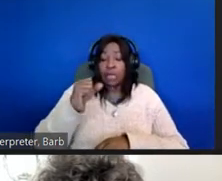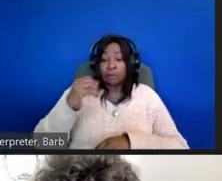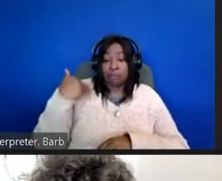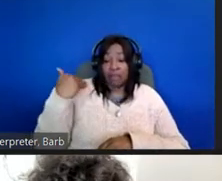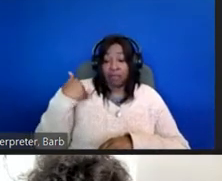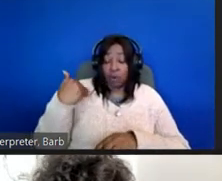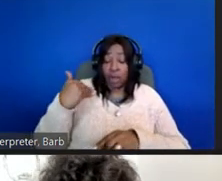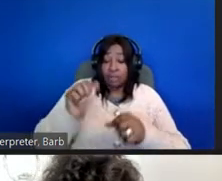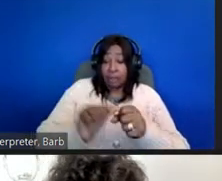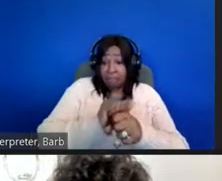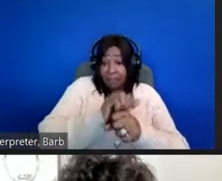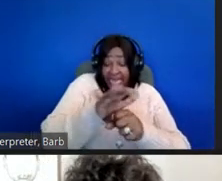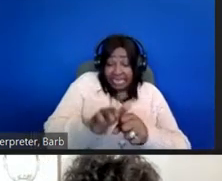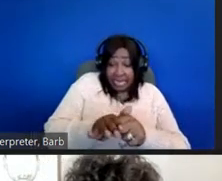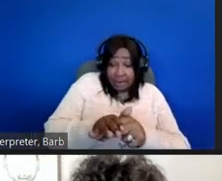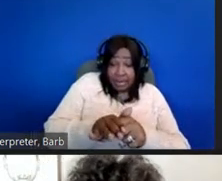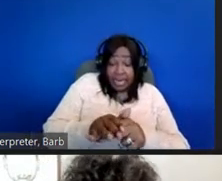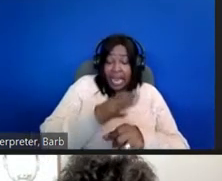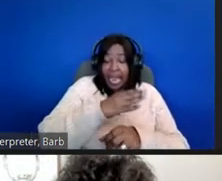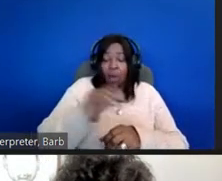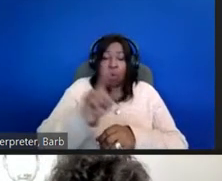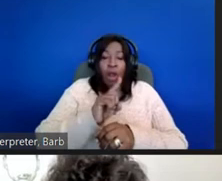pandemic, and where we're headed.